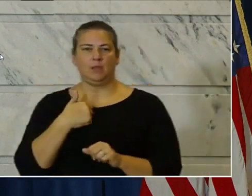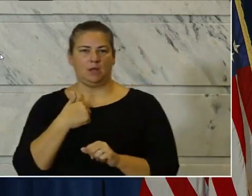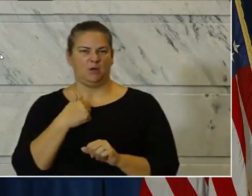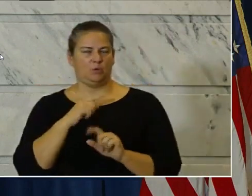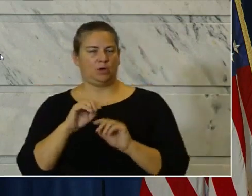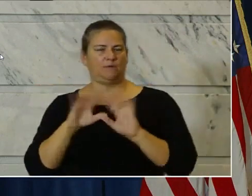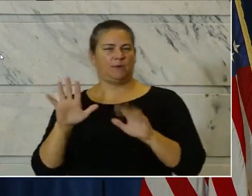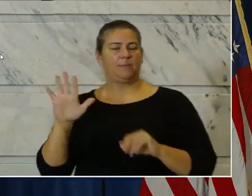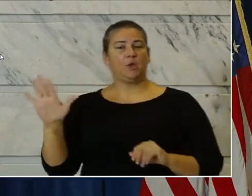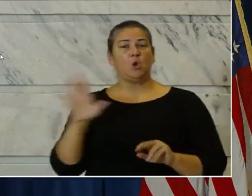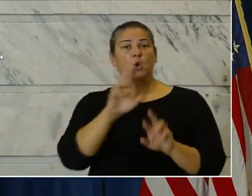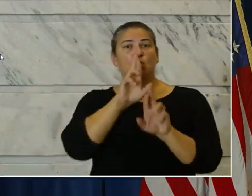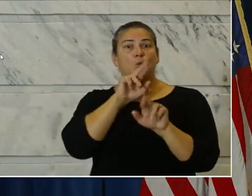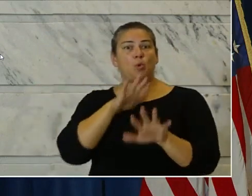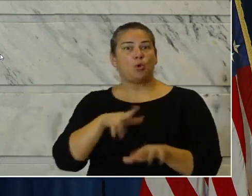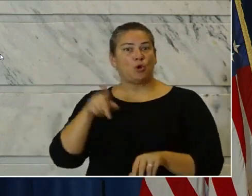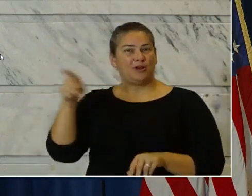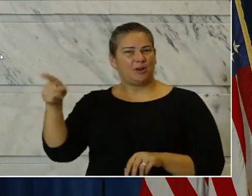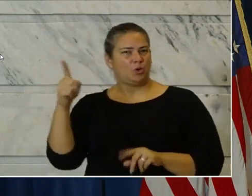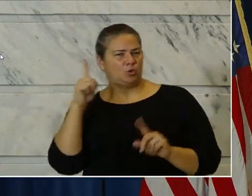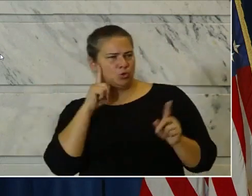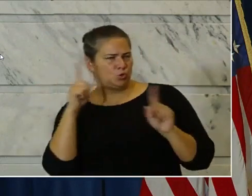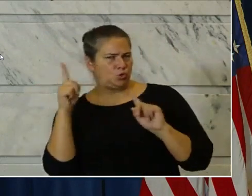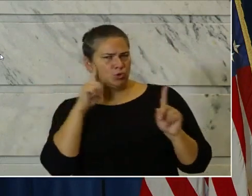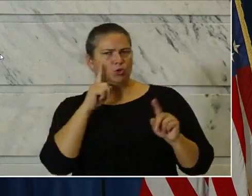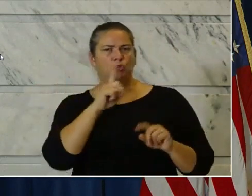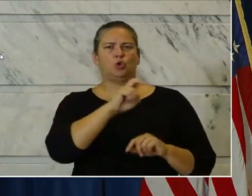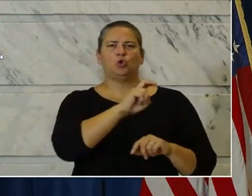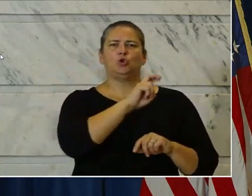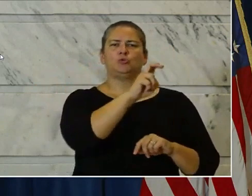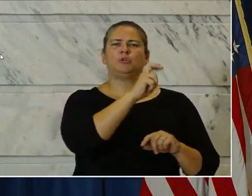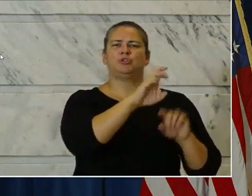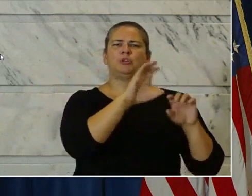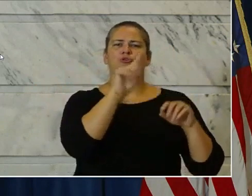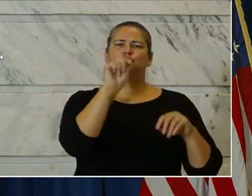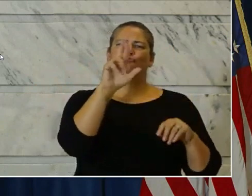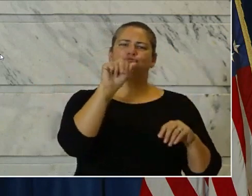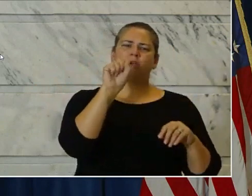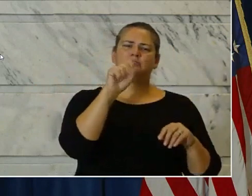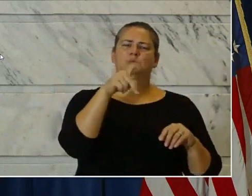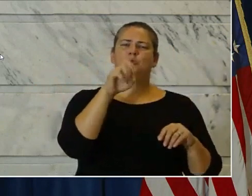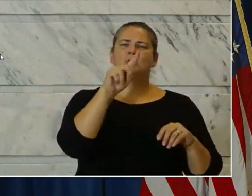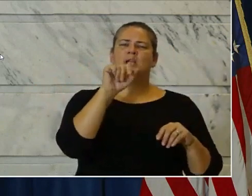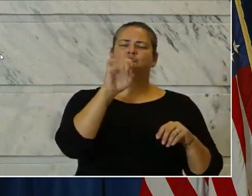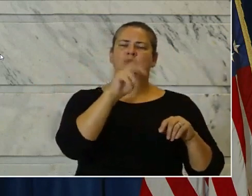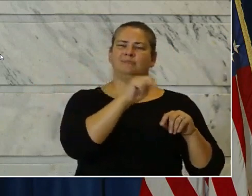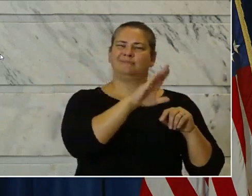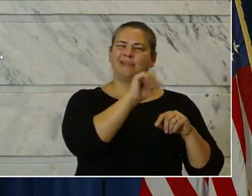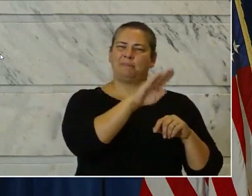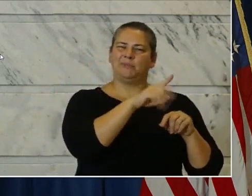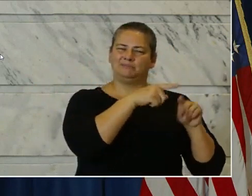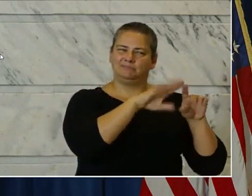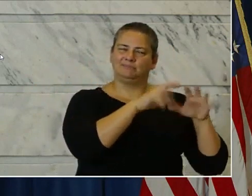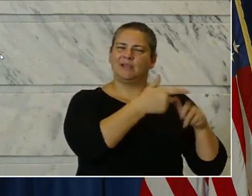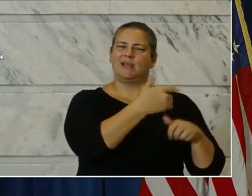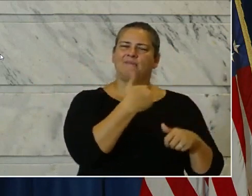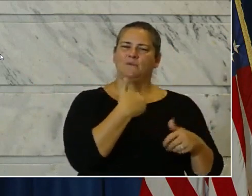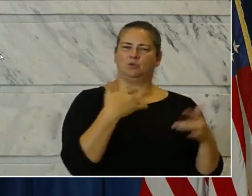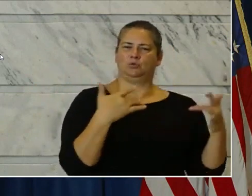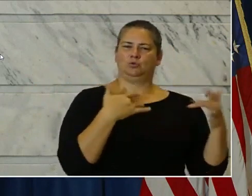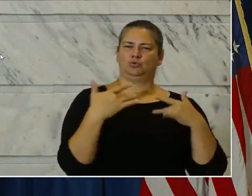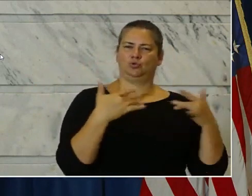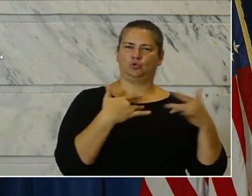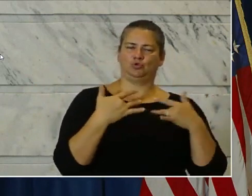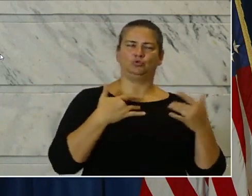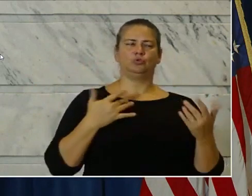So the question is the reporter hearing about some concerns in transportation and whether or not there have been some positive cases in the